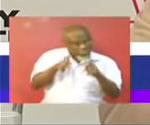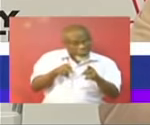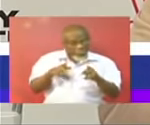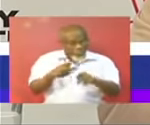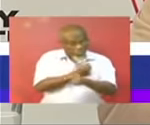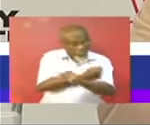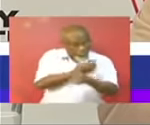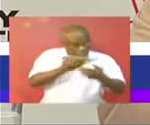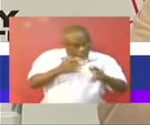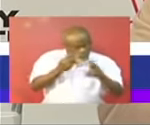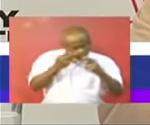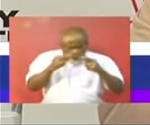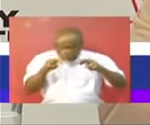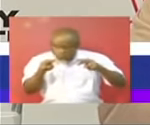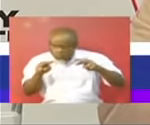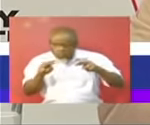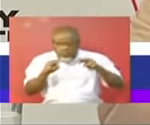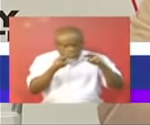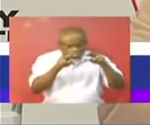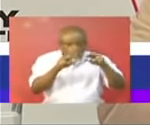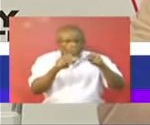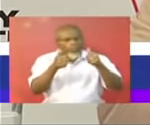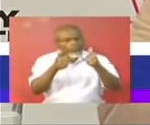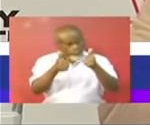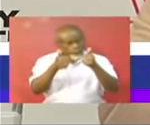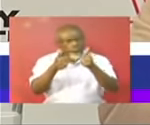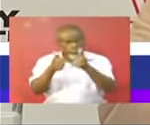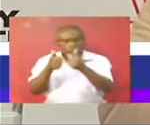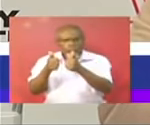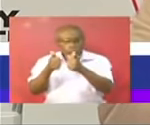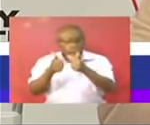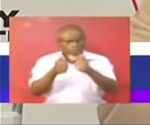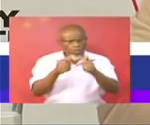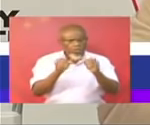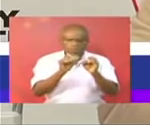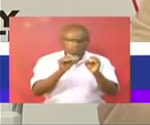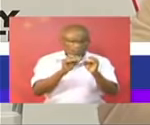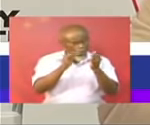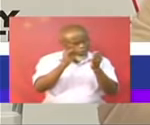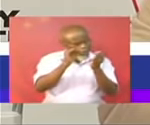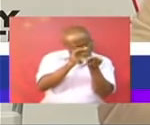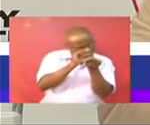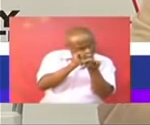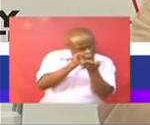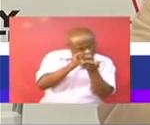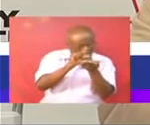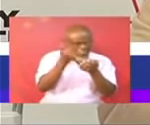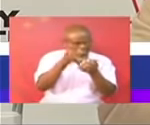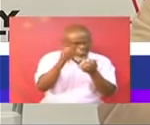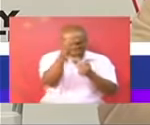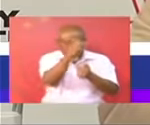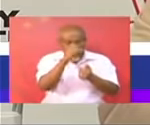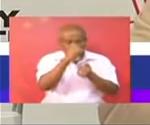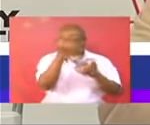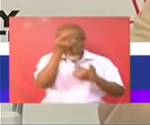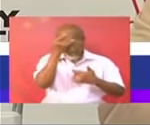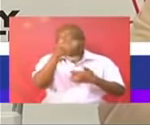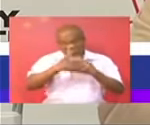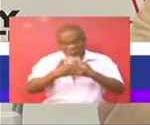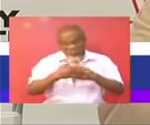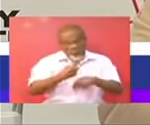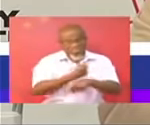results. Reduction in rates of transmission, reduction in rates of serious illness, and minimal, if any, sort of side effects as a